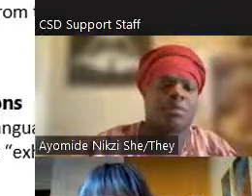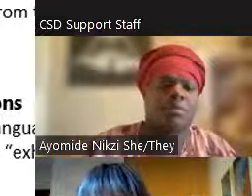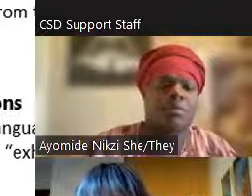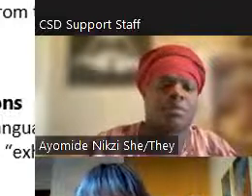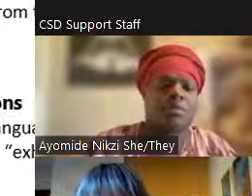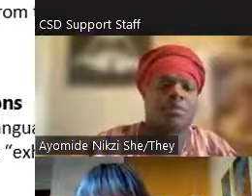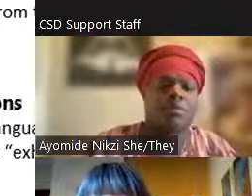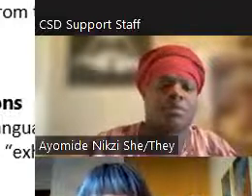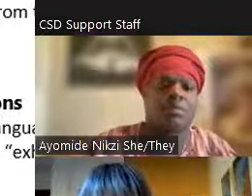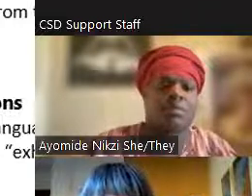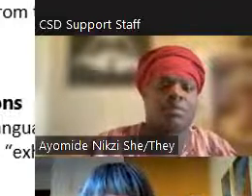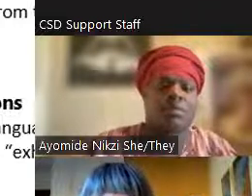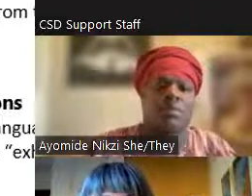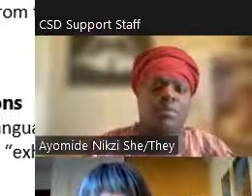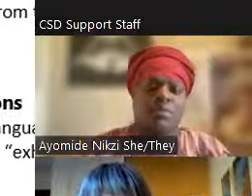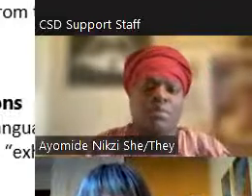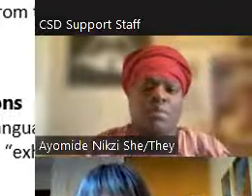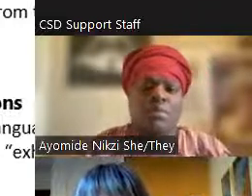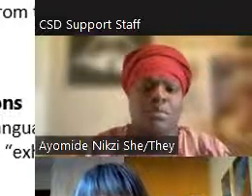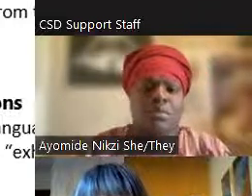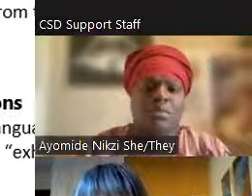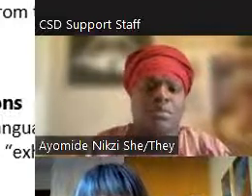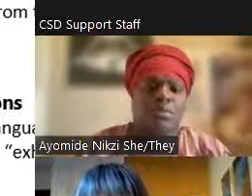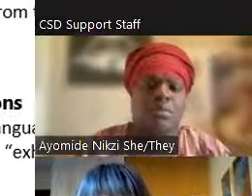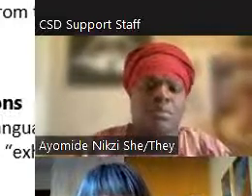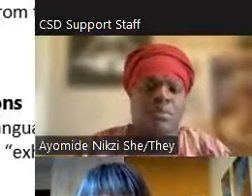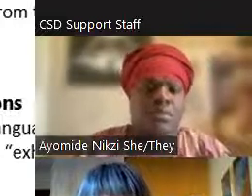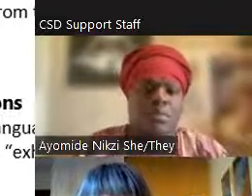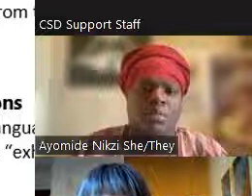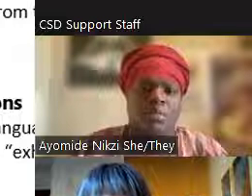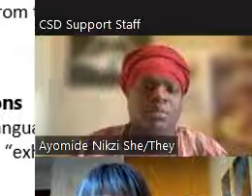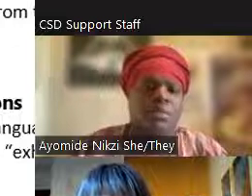co-chairs be the determinator of when